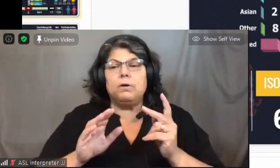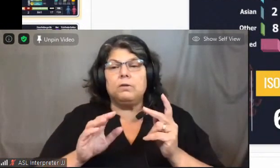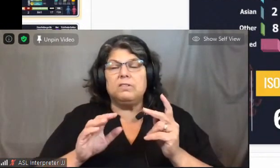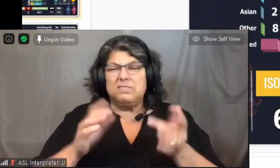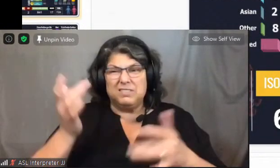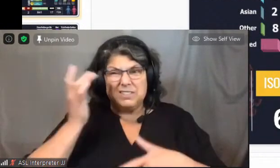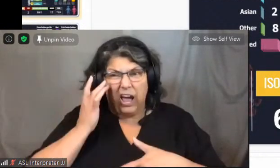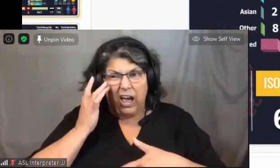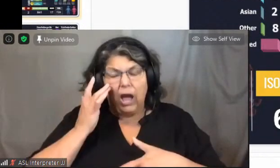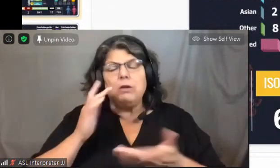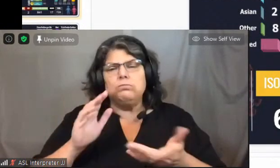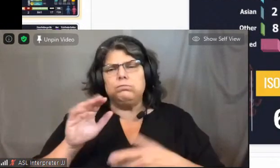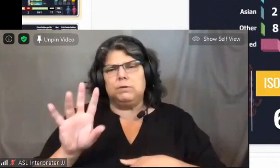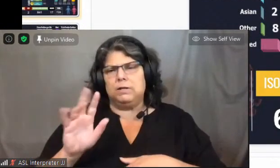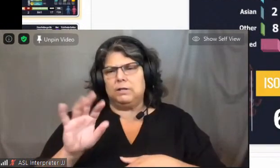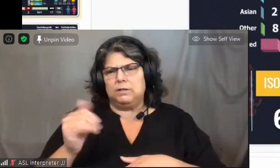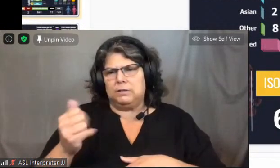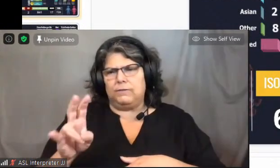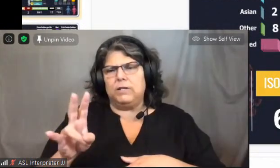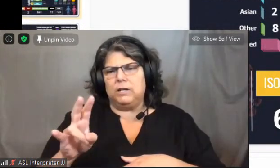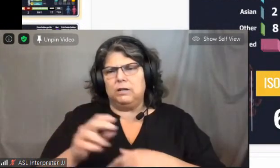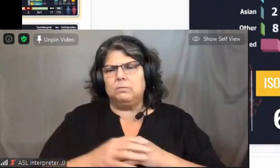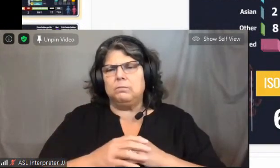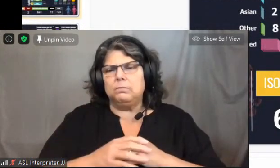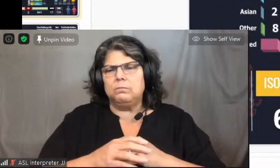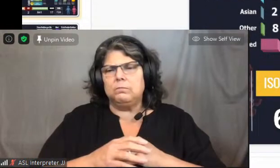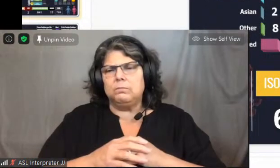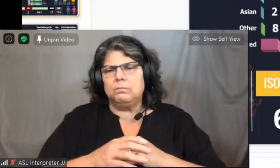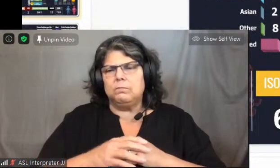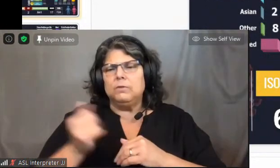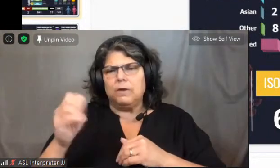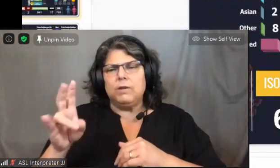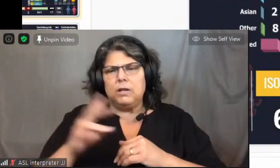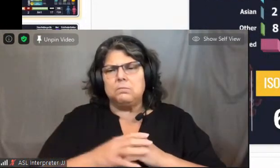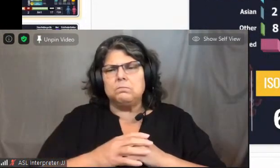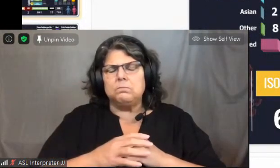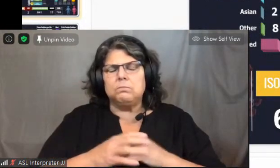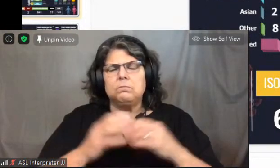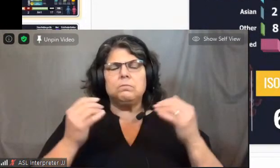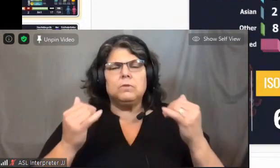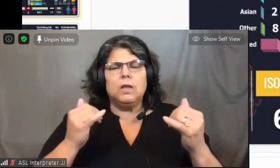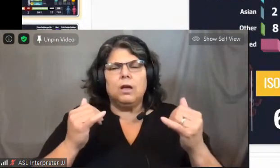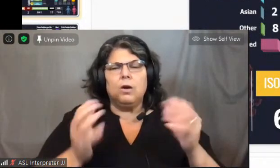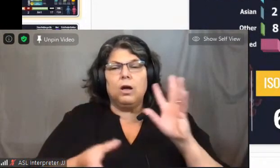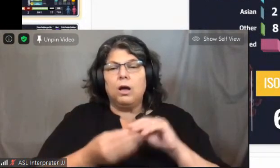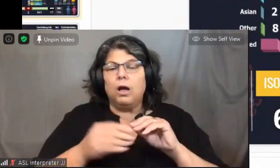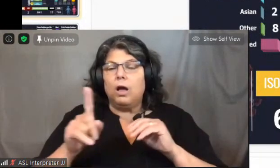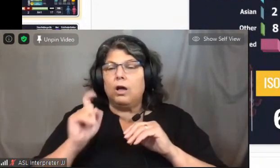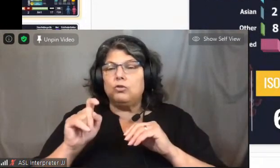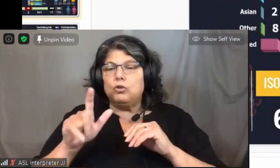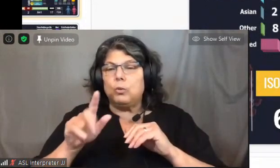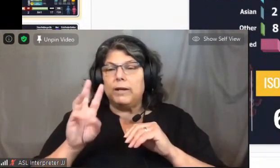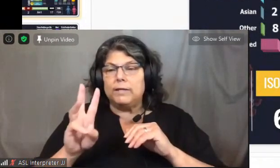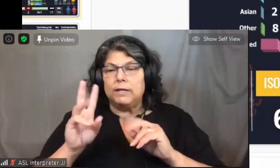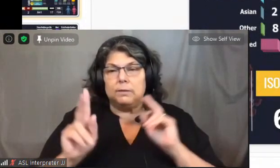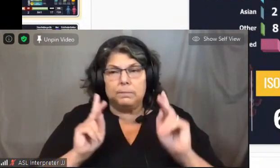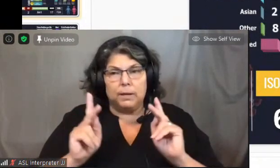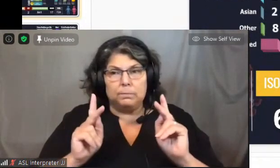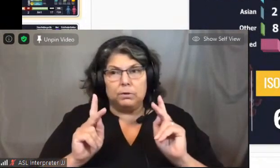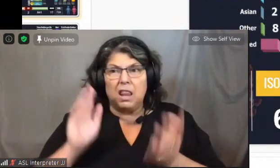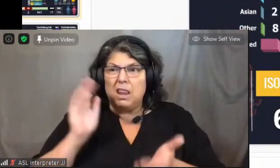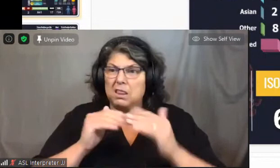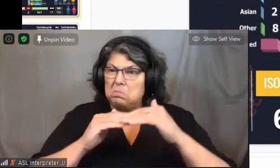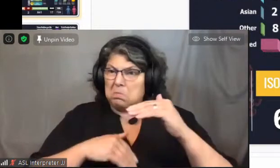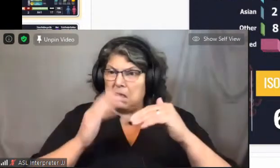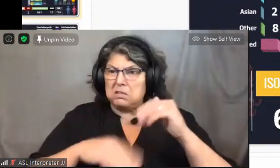community. In quarantine at this time, there are 126 people, and that's actually down from what it was the last time we